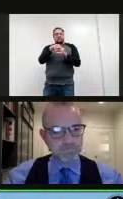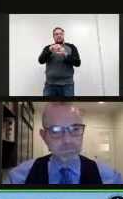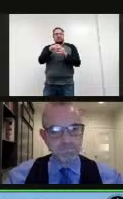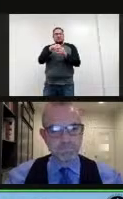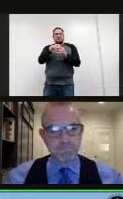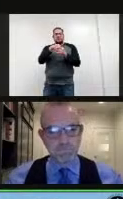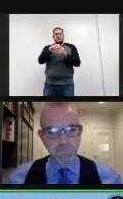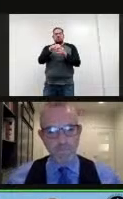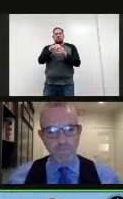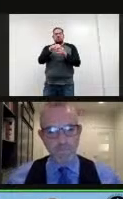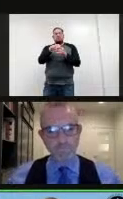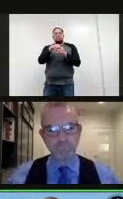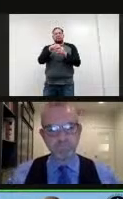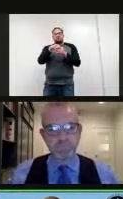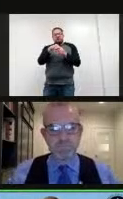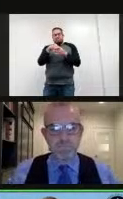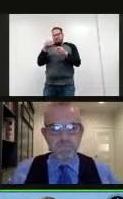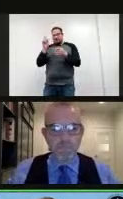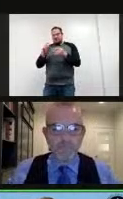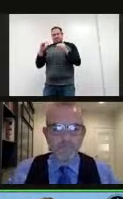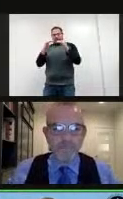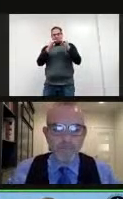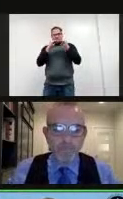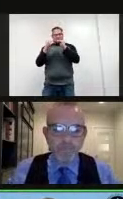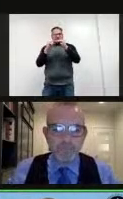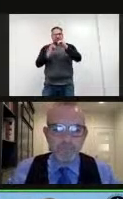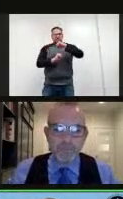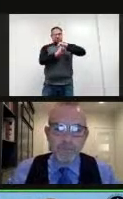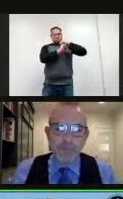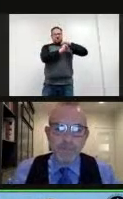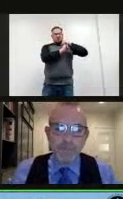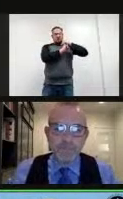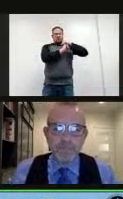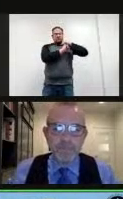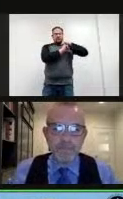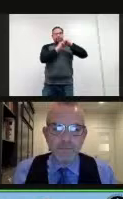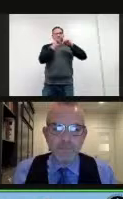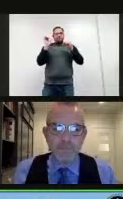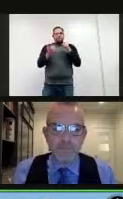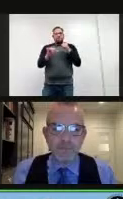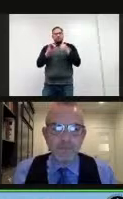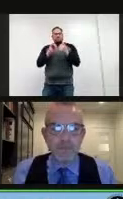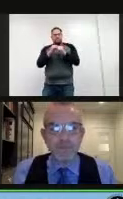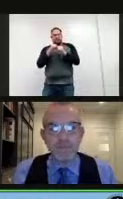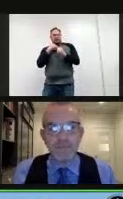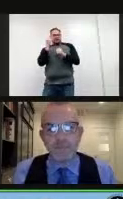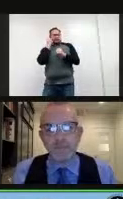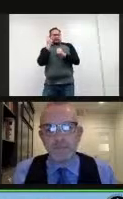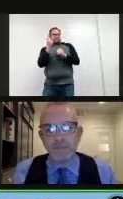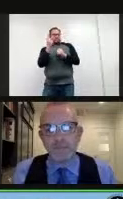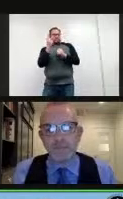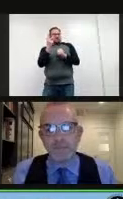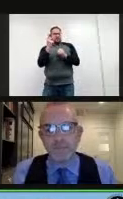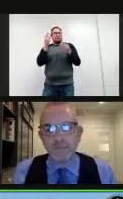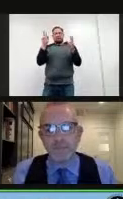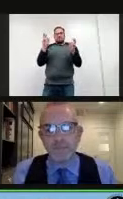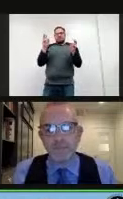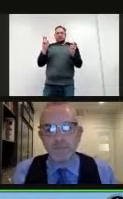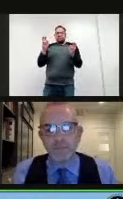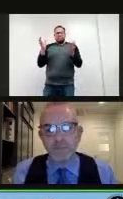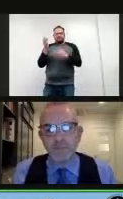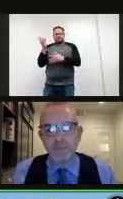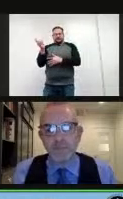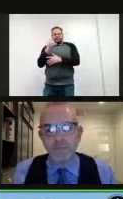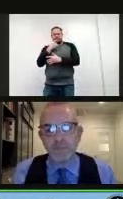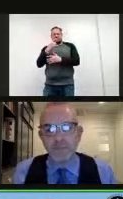to be, you know, equitably supported and lifted. So that is how I see the statement, what Director Hyen said.